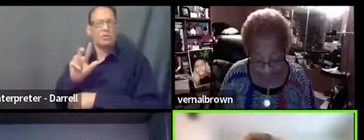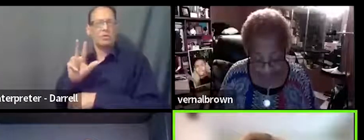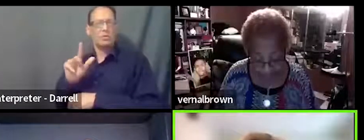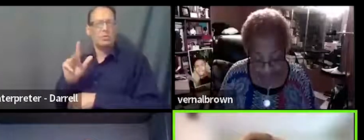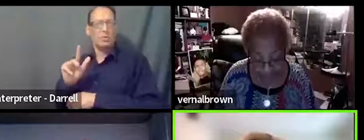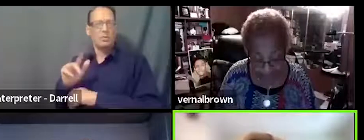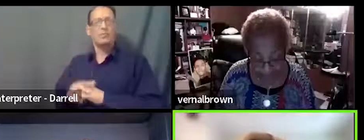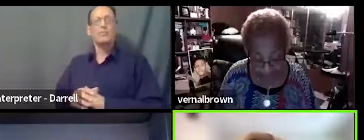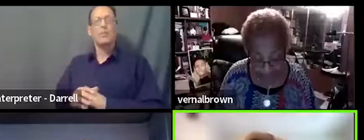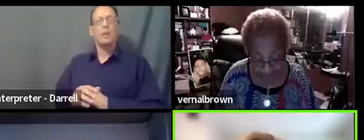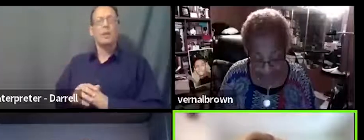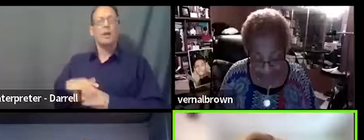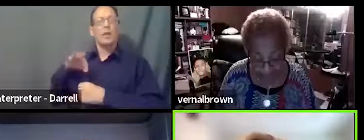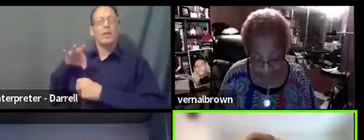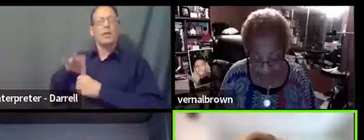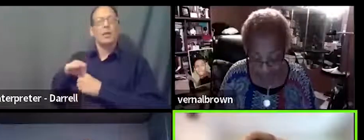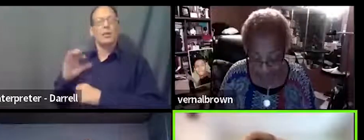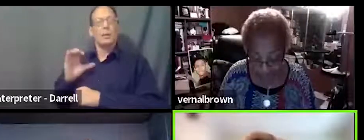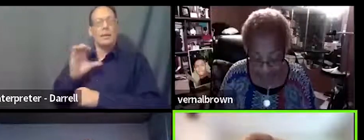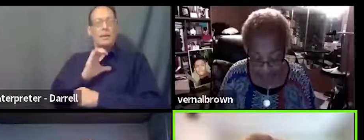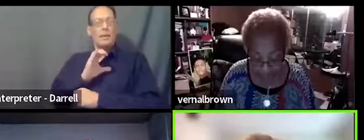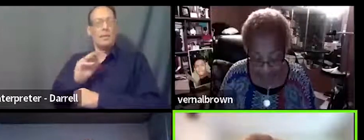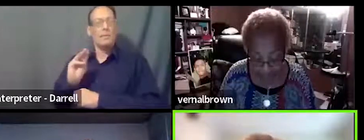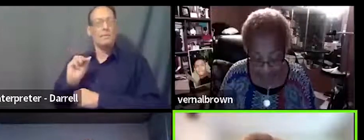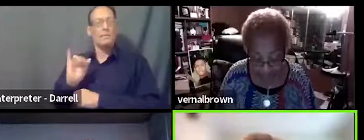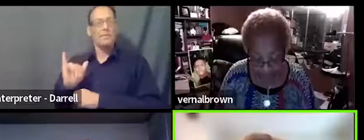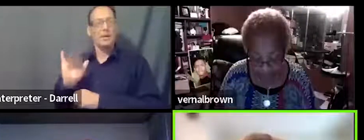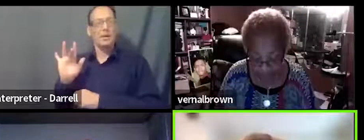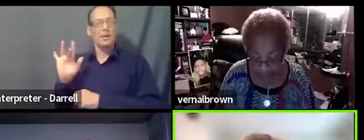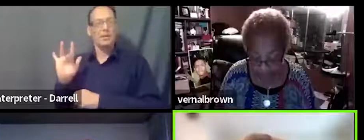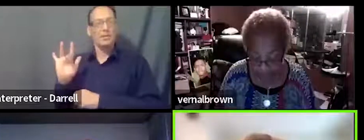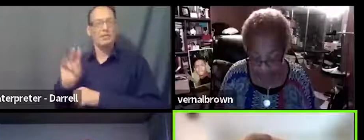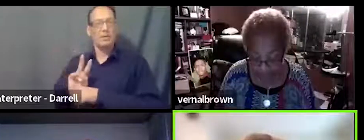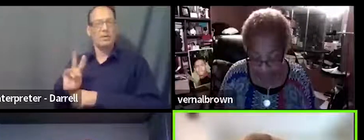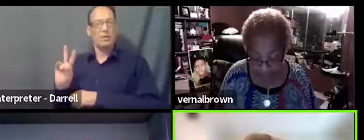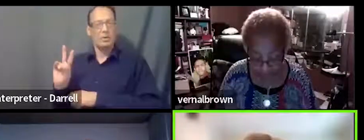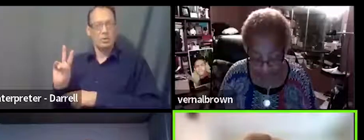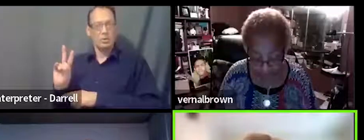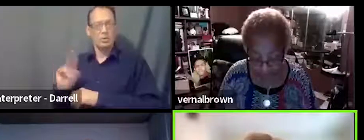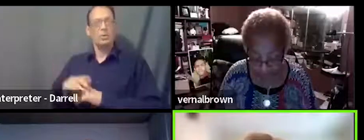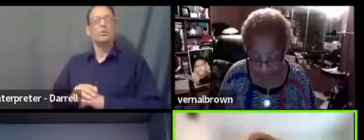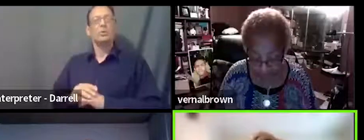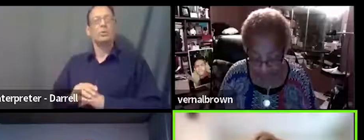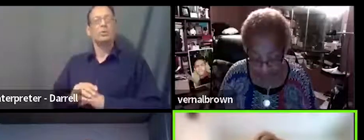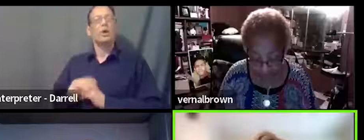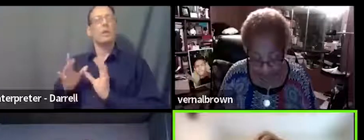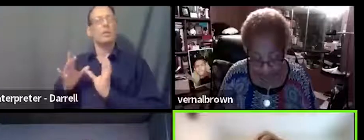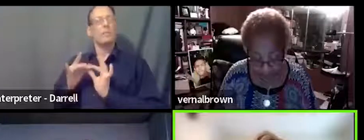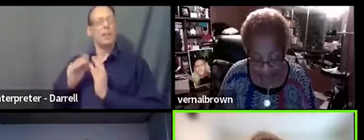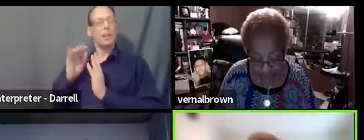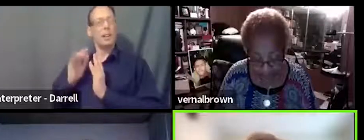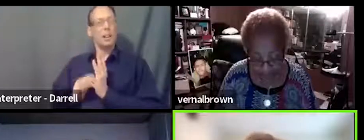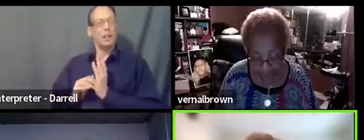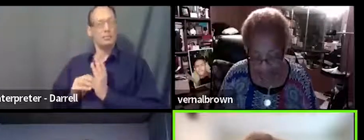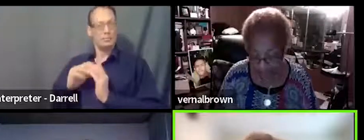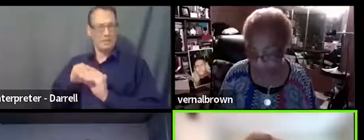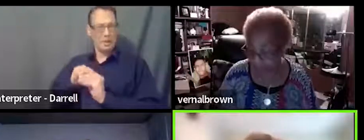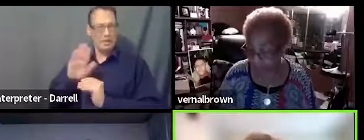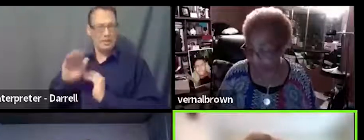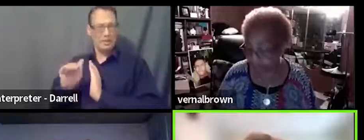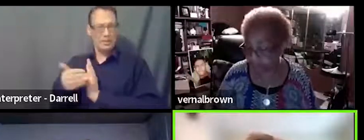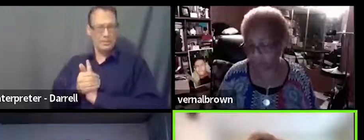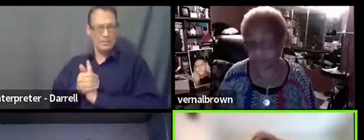meeting of the nominating committee was held on May 25th at 2 p.m. The draft minutes of the meeting have been included in your board